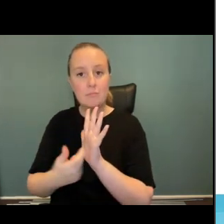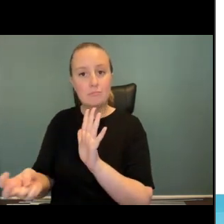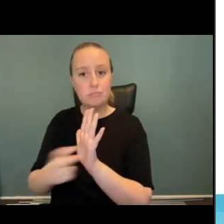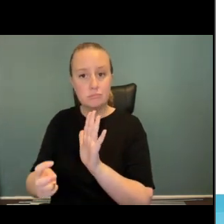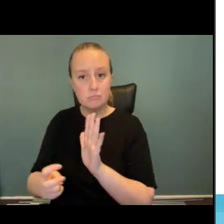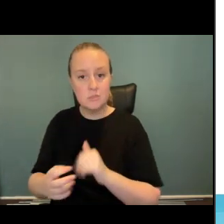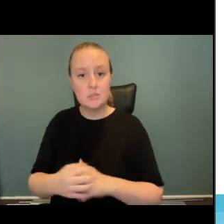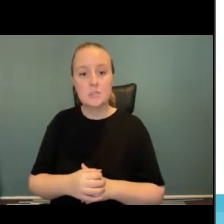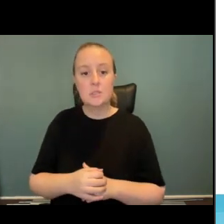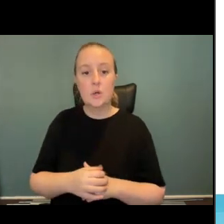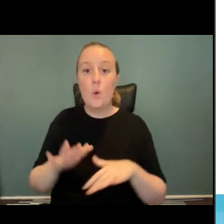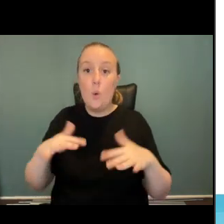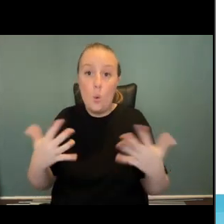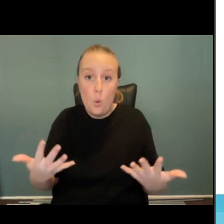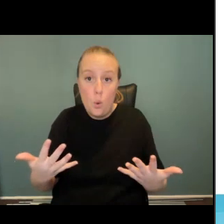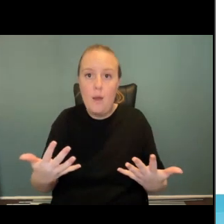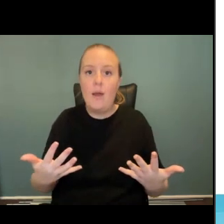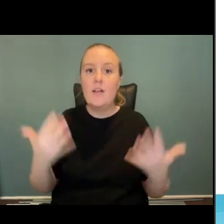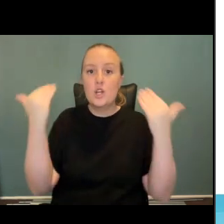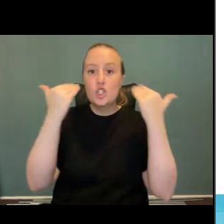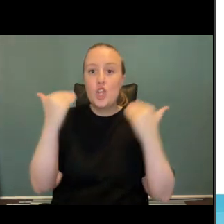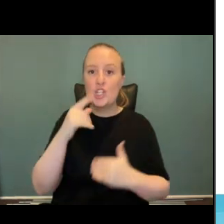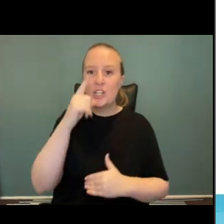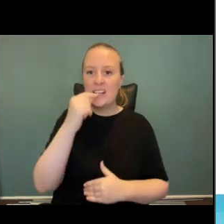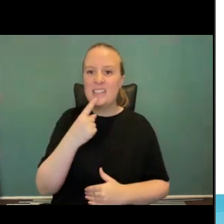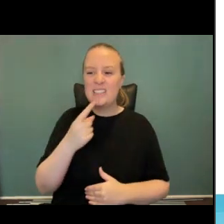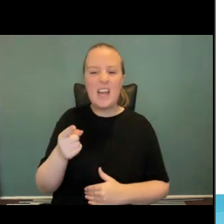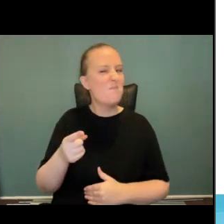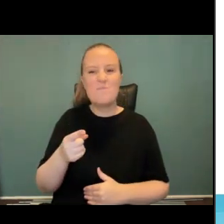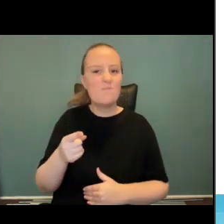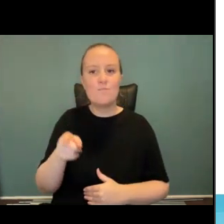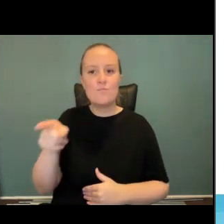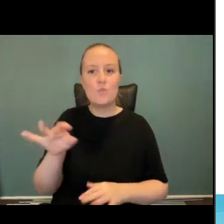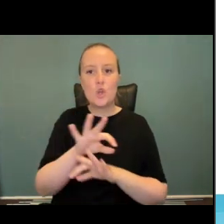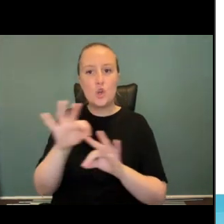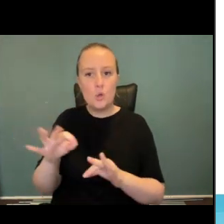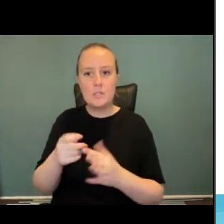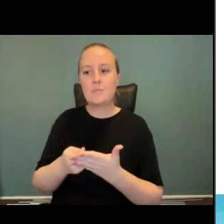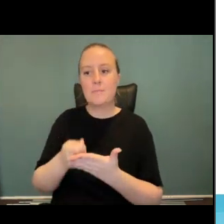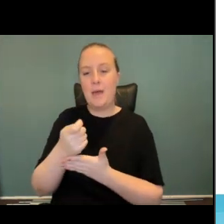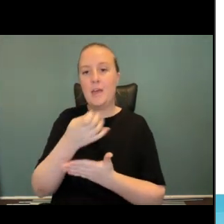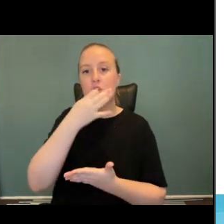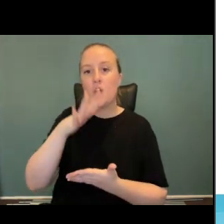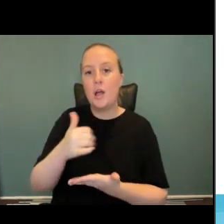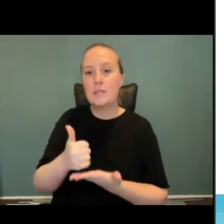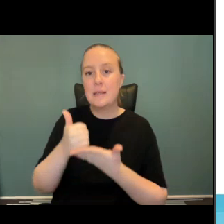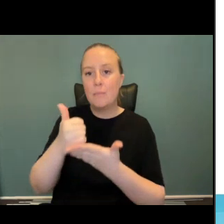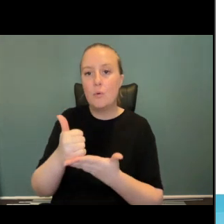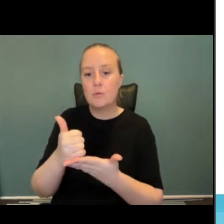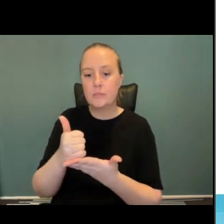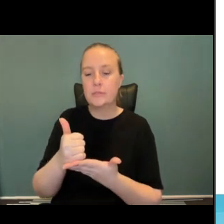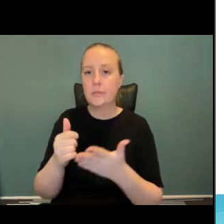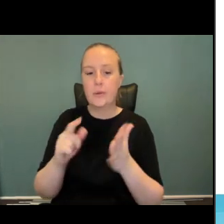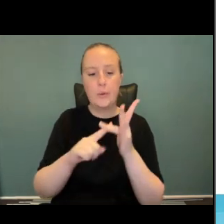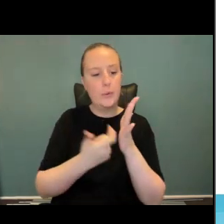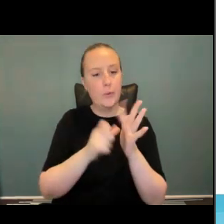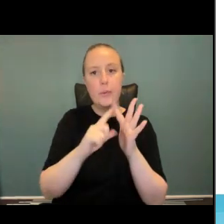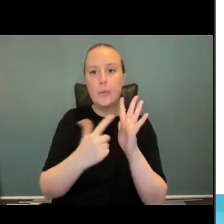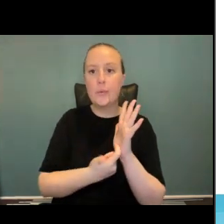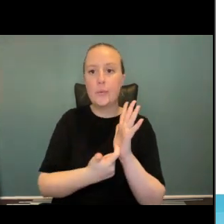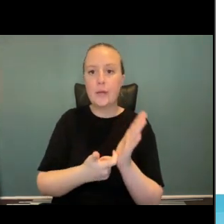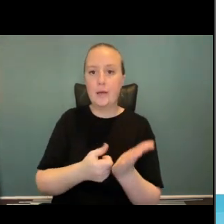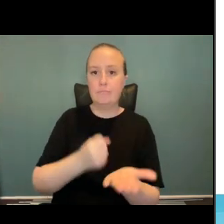be assessed liable for costs of a child. So dad's been paying child support for 8 years, finds out that he's not dad, that